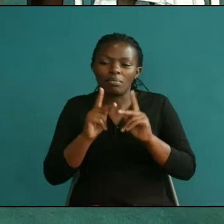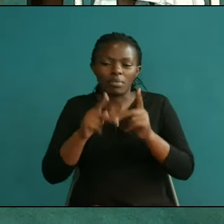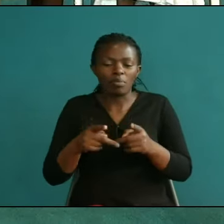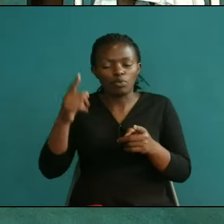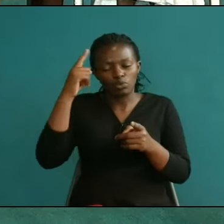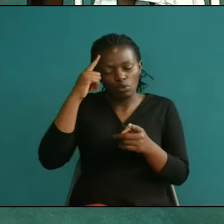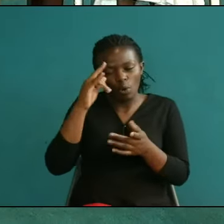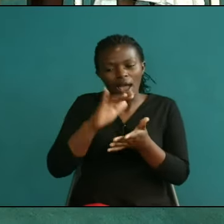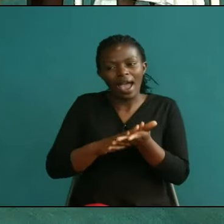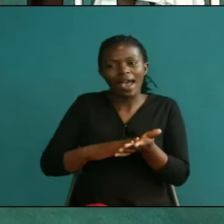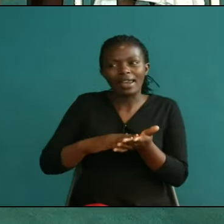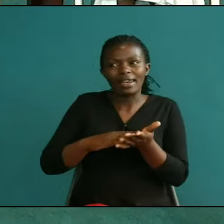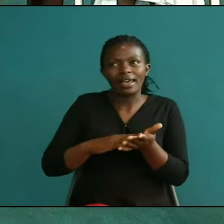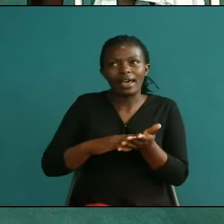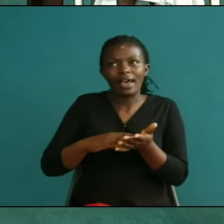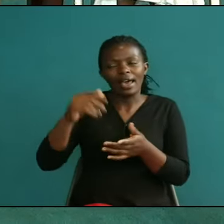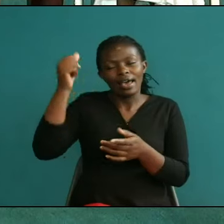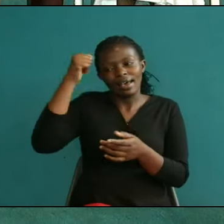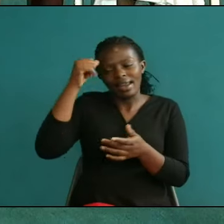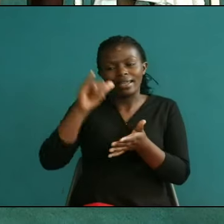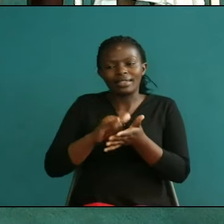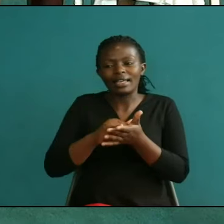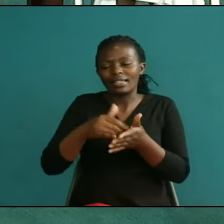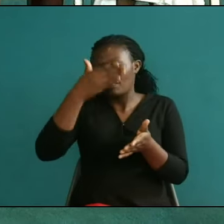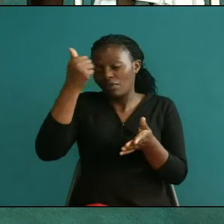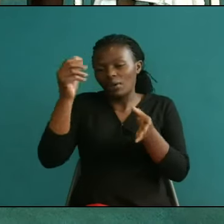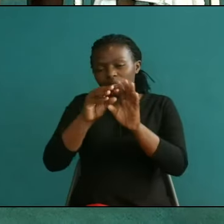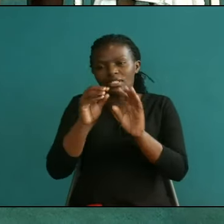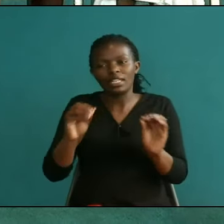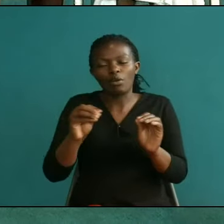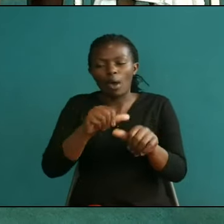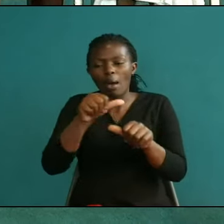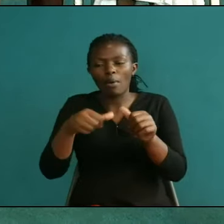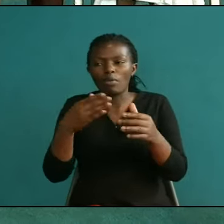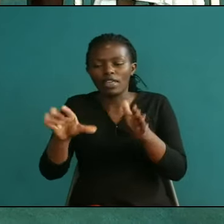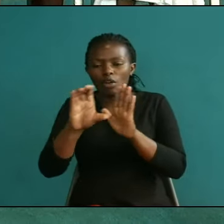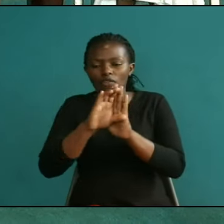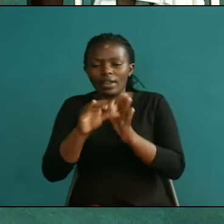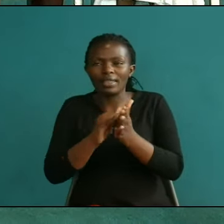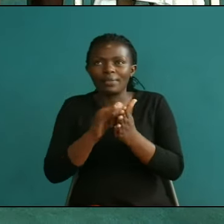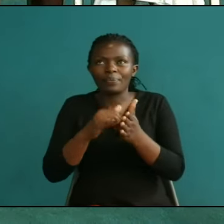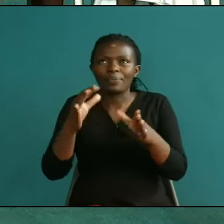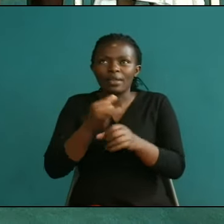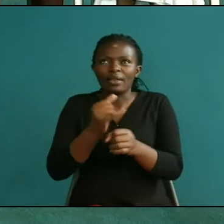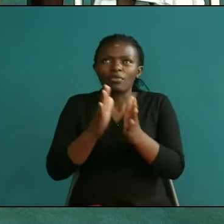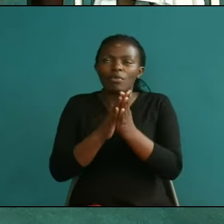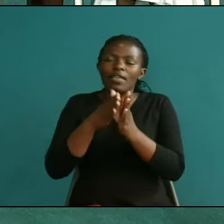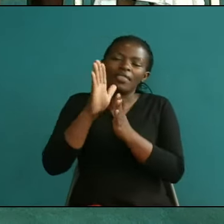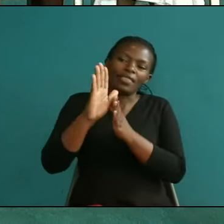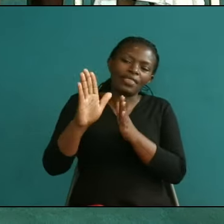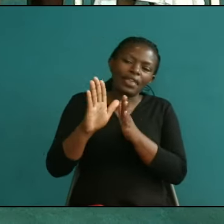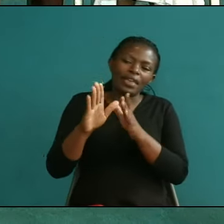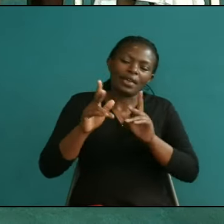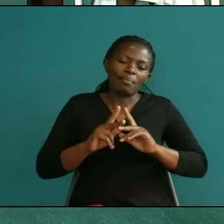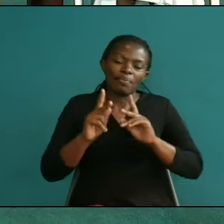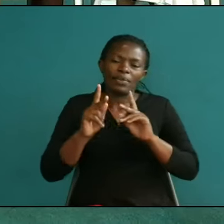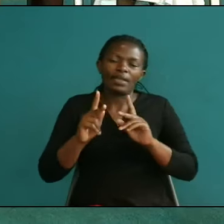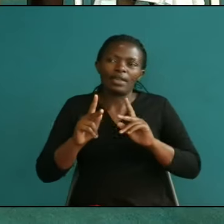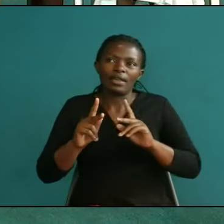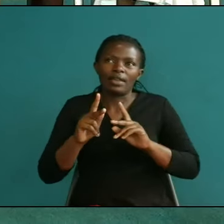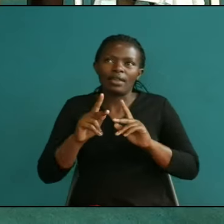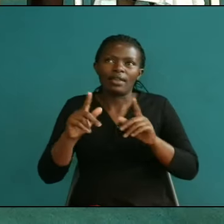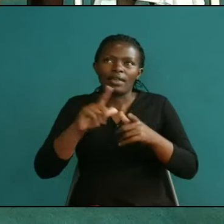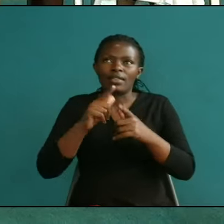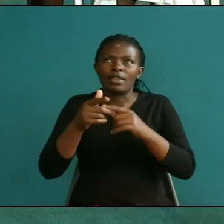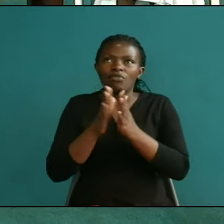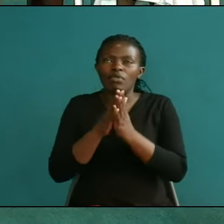with them at Mount Sinai when he gave them the Ten Commandments. In return for their obedience, God had promised to